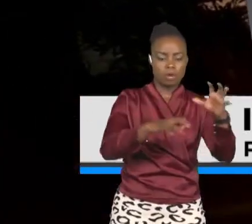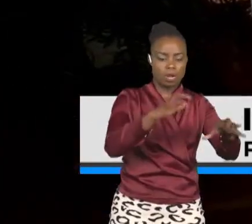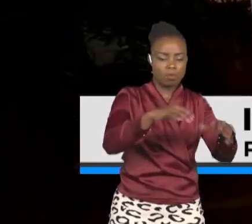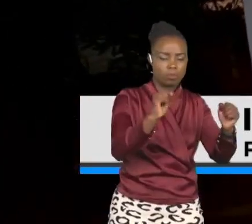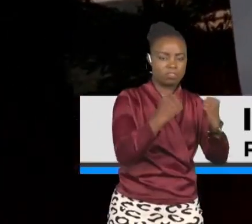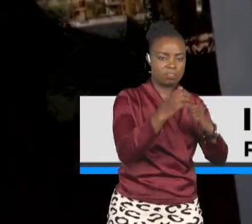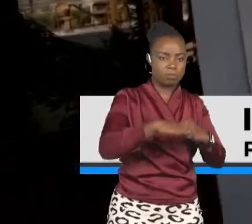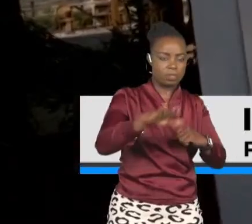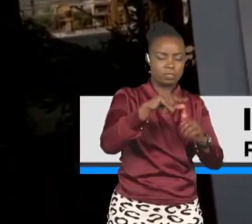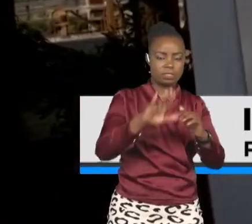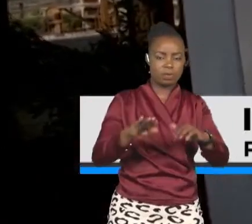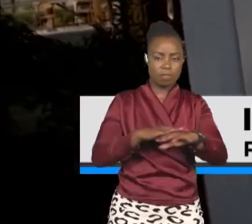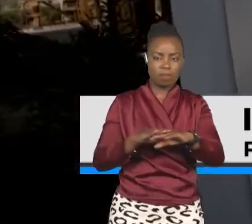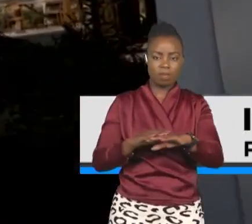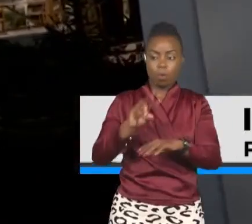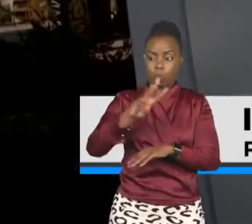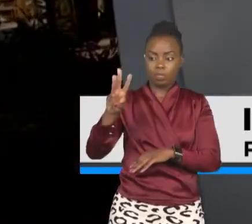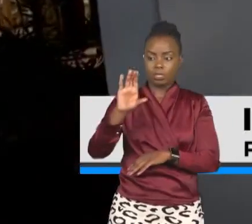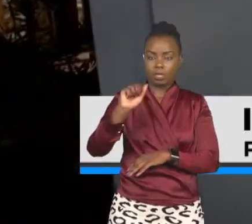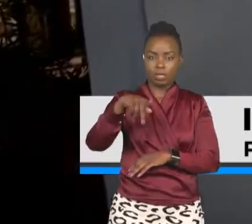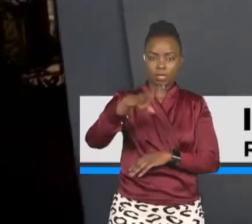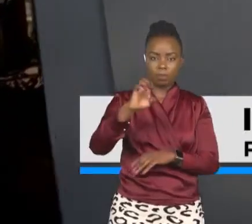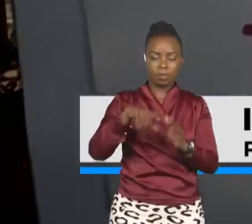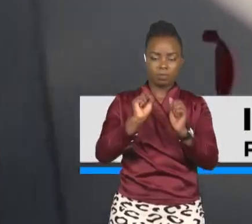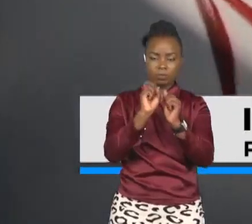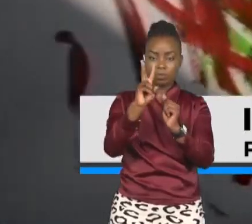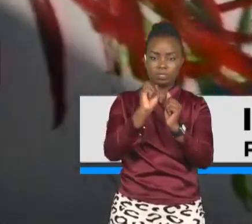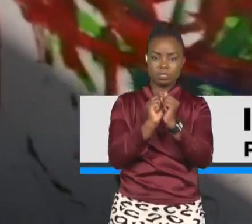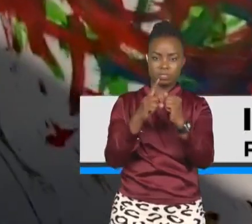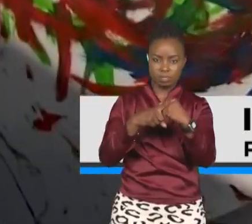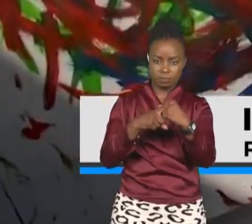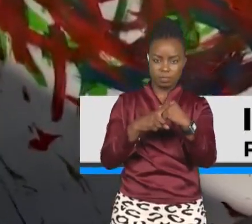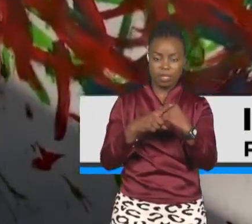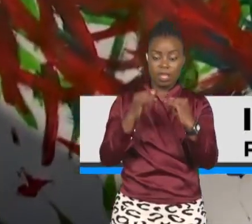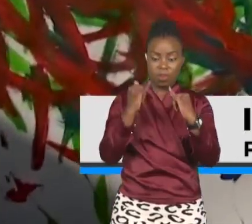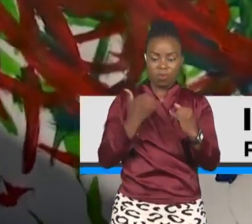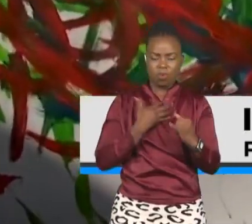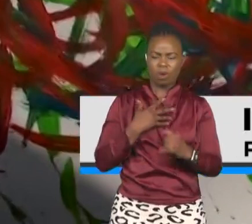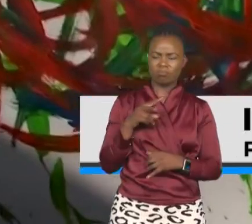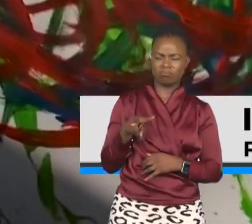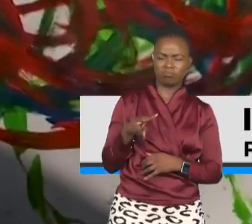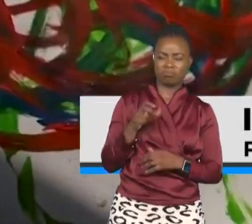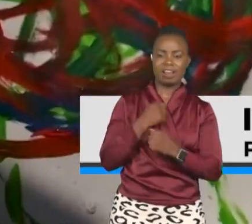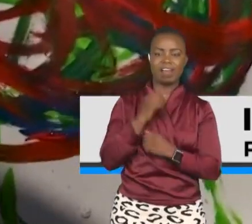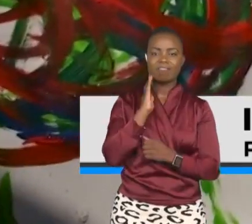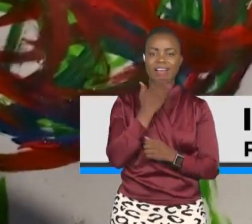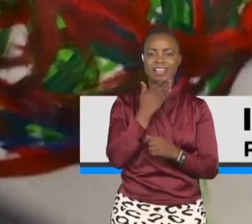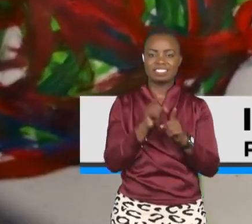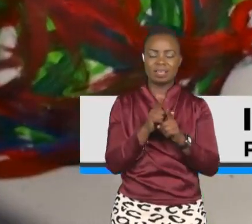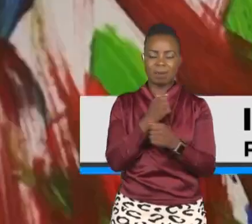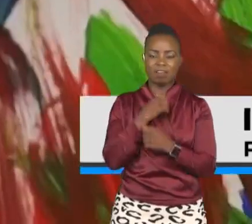in South Africa's Western Cape region in 2016. Where her new owner noticed her love of color and paint